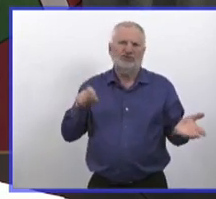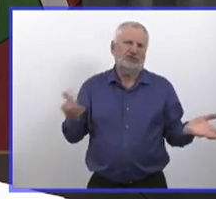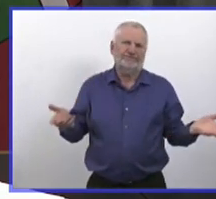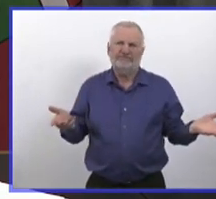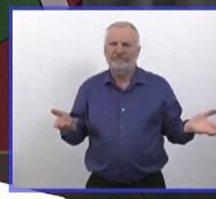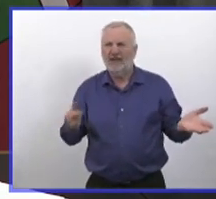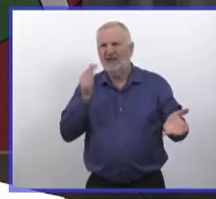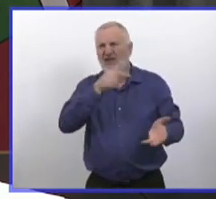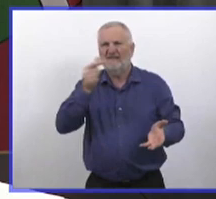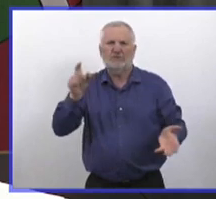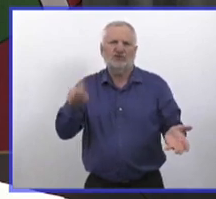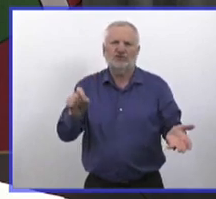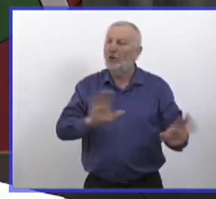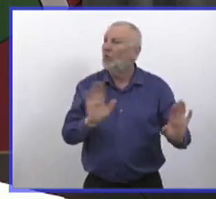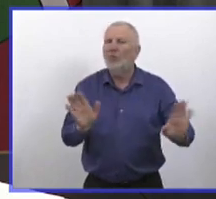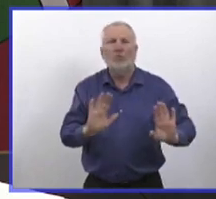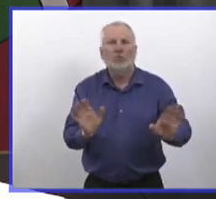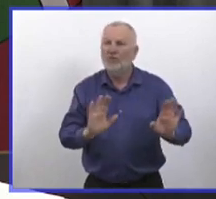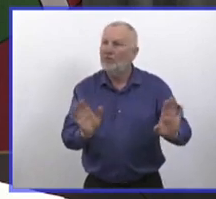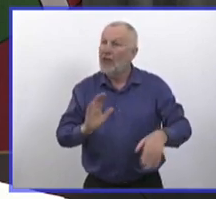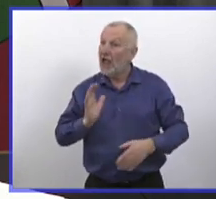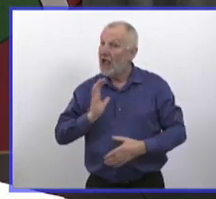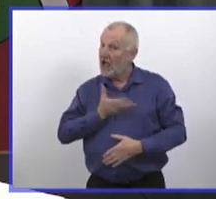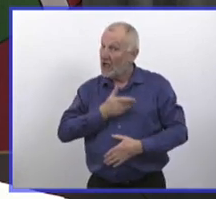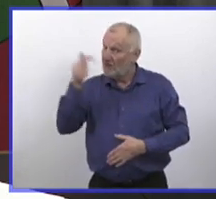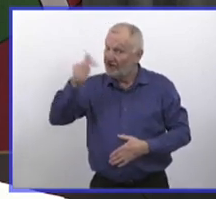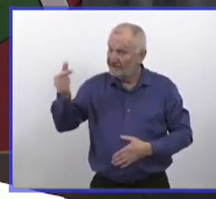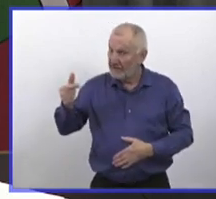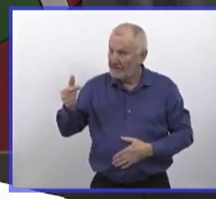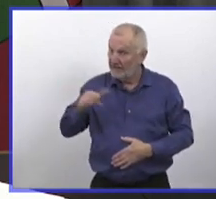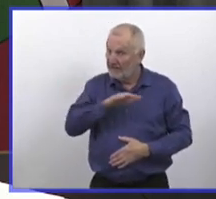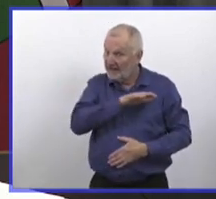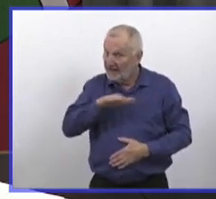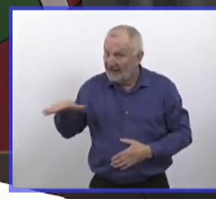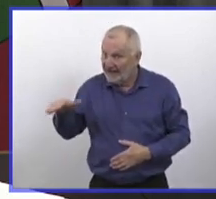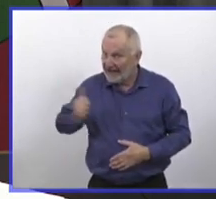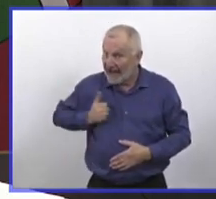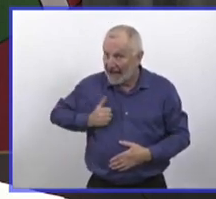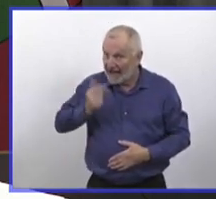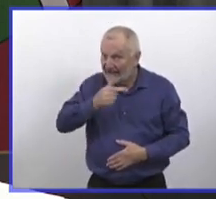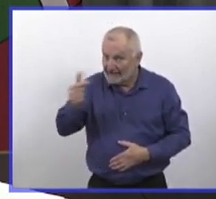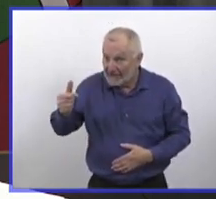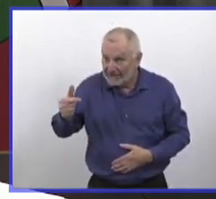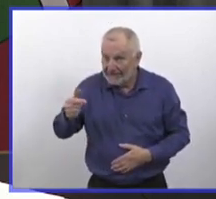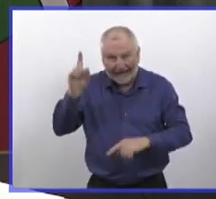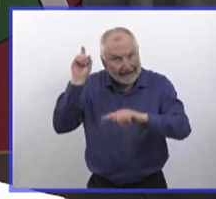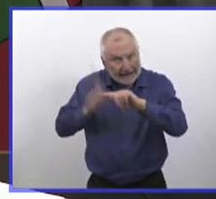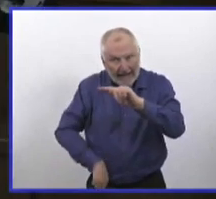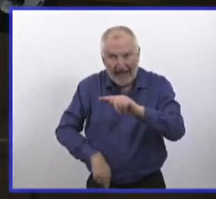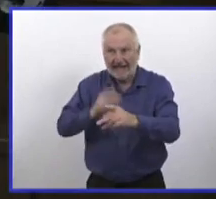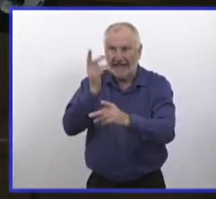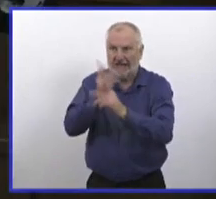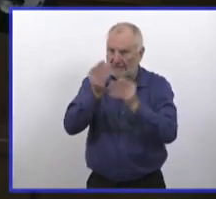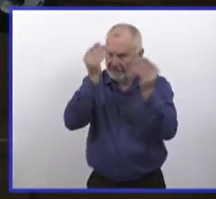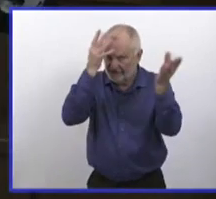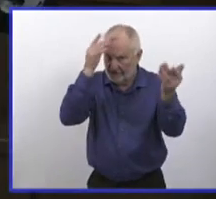not something that our government or any government maintains as far as information about their citizens.